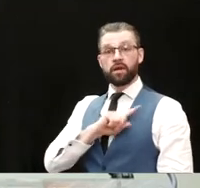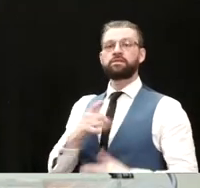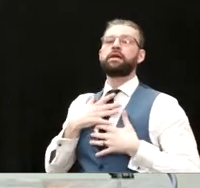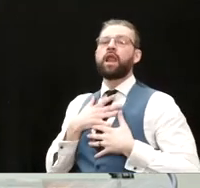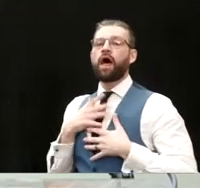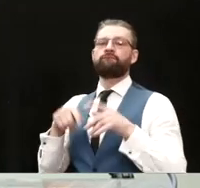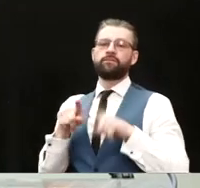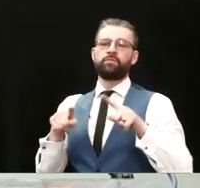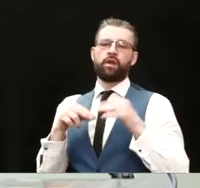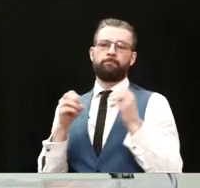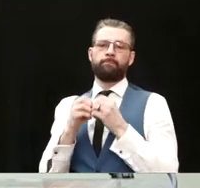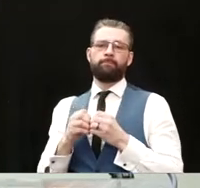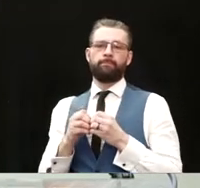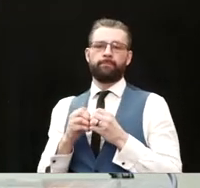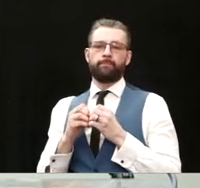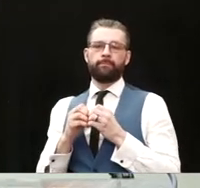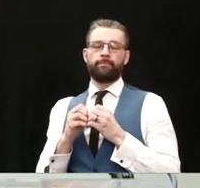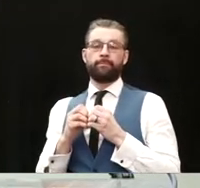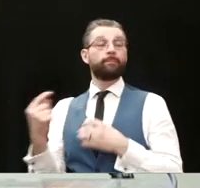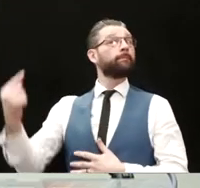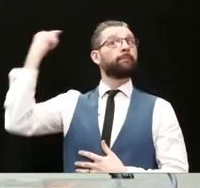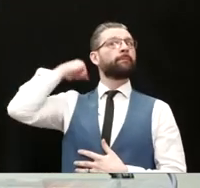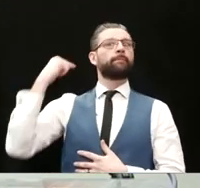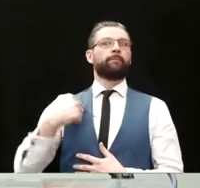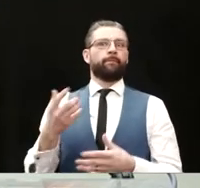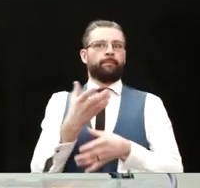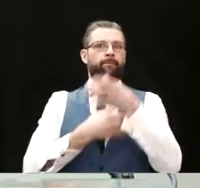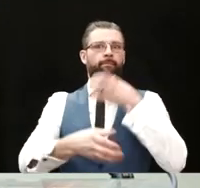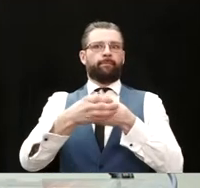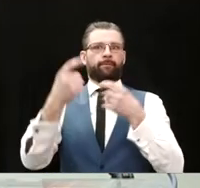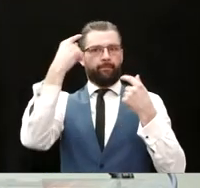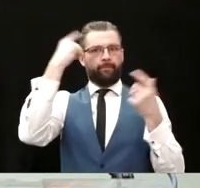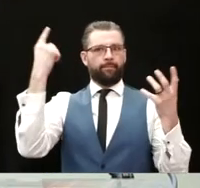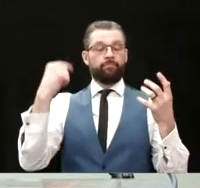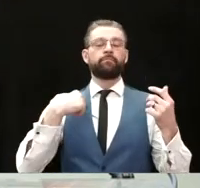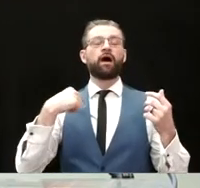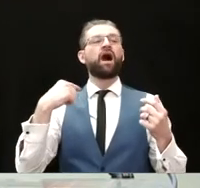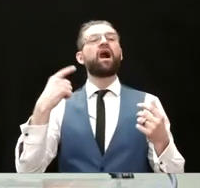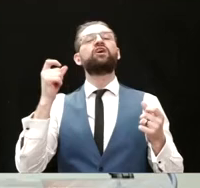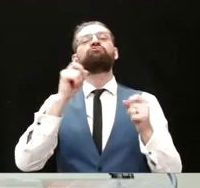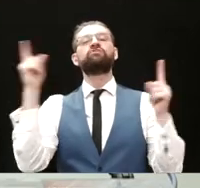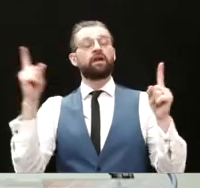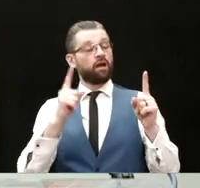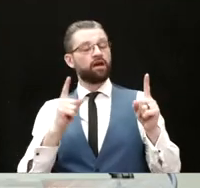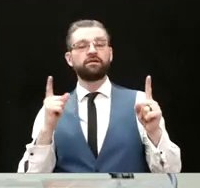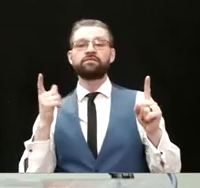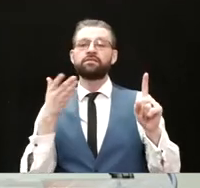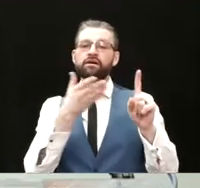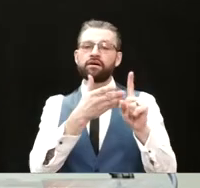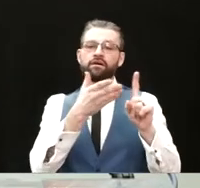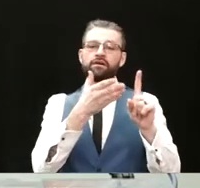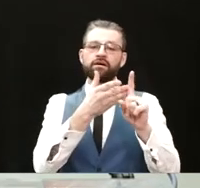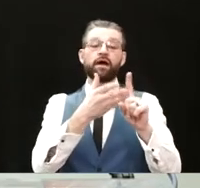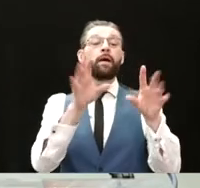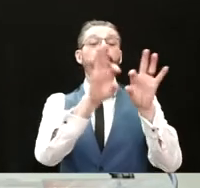Rayon Sport Football Club. I didn't feel it at the time, but my desire to use football as a tool for unity and peace